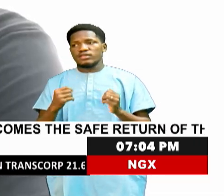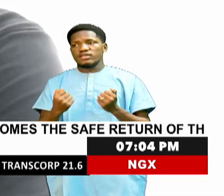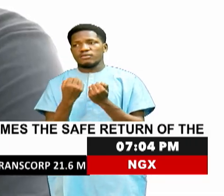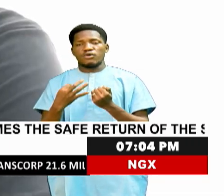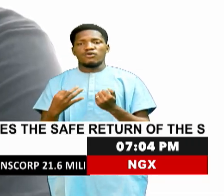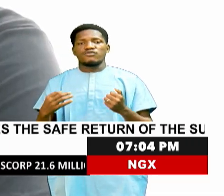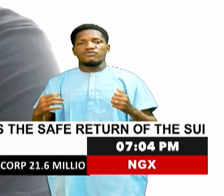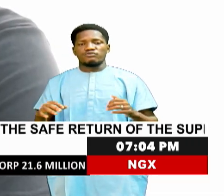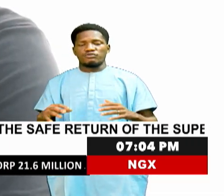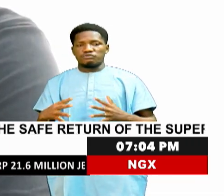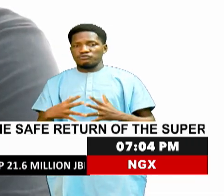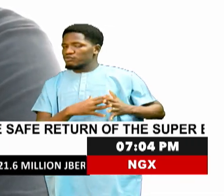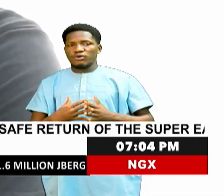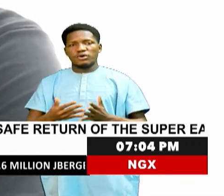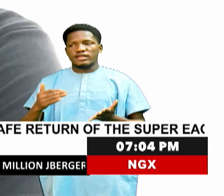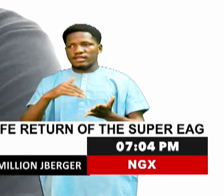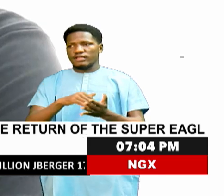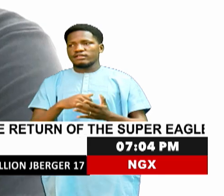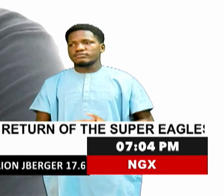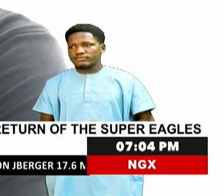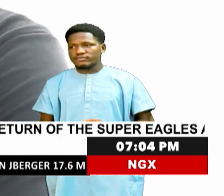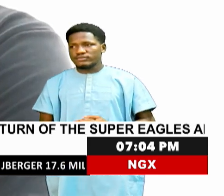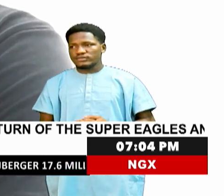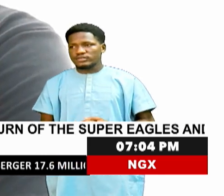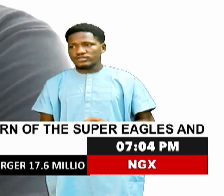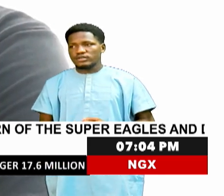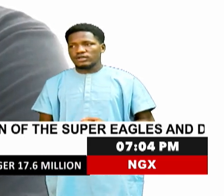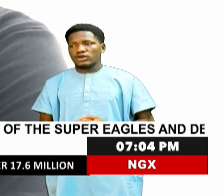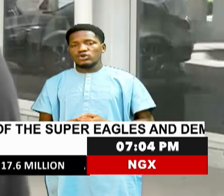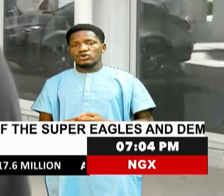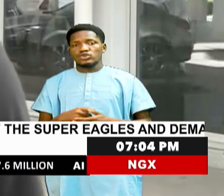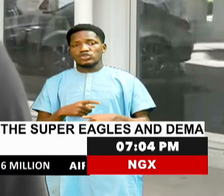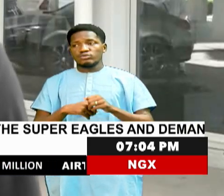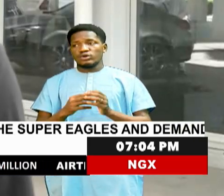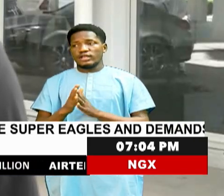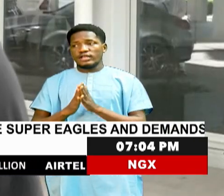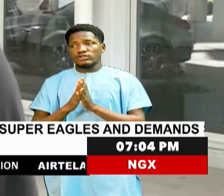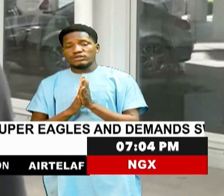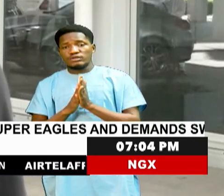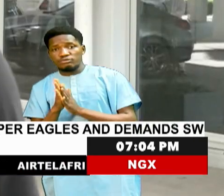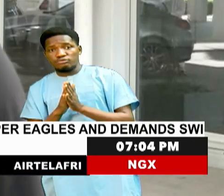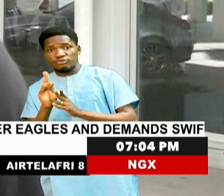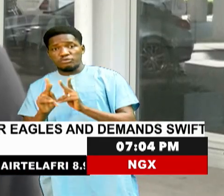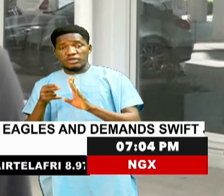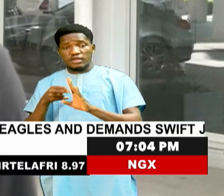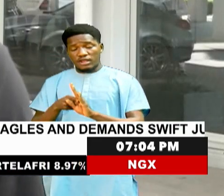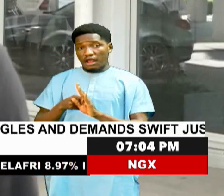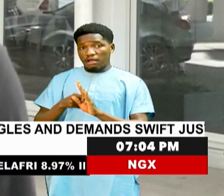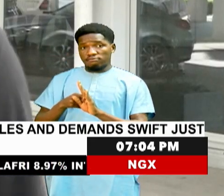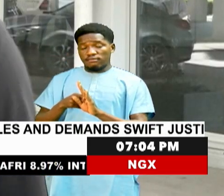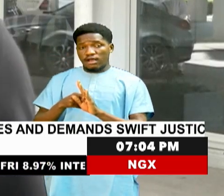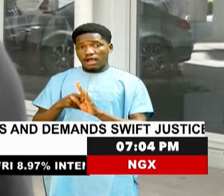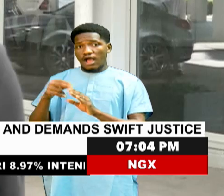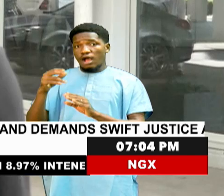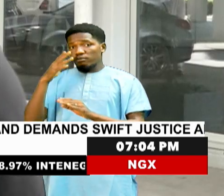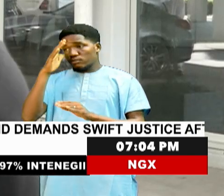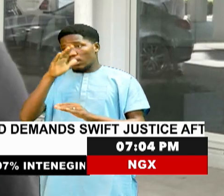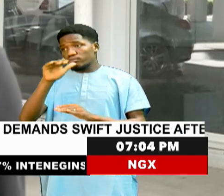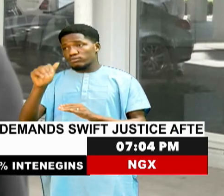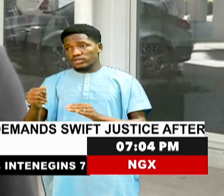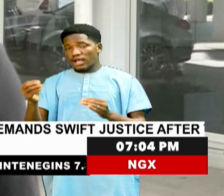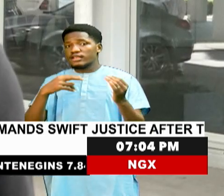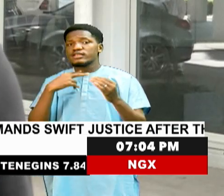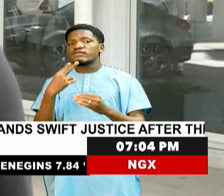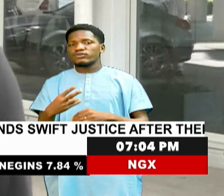In a related development, sports enthusiasts in Abuja have actually added their voice and condemned the action. This is